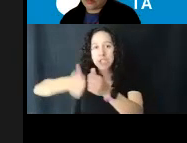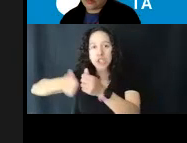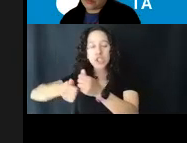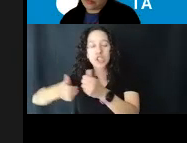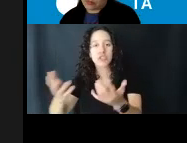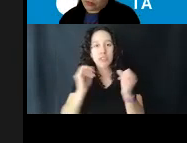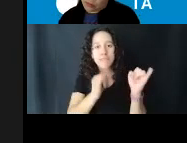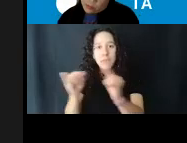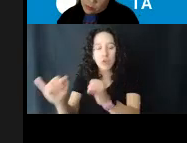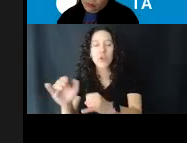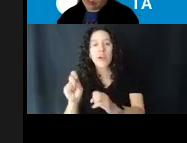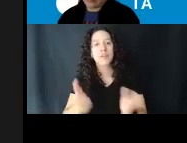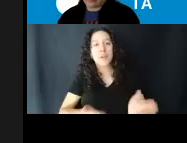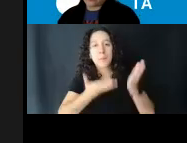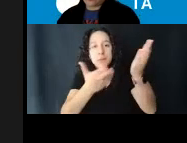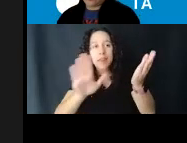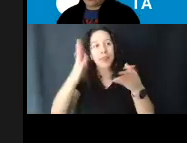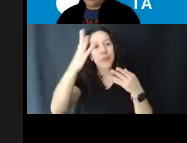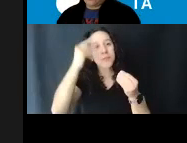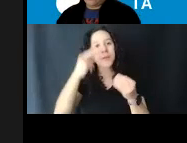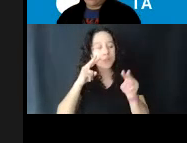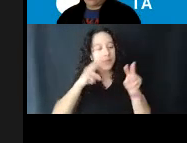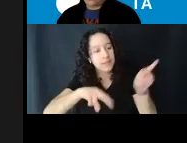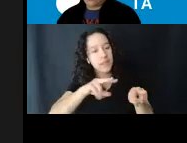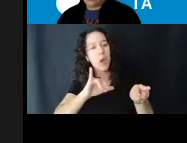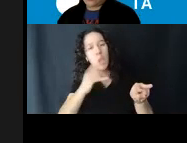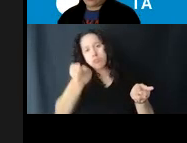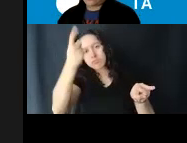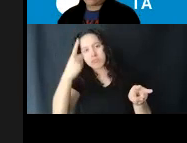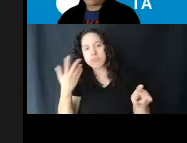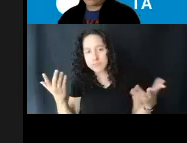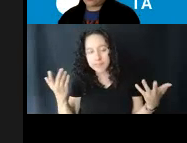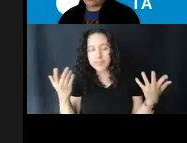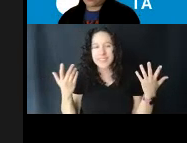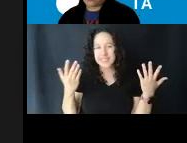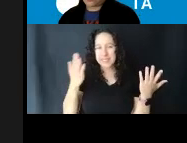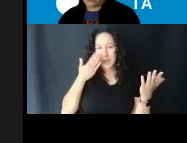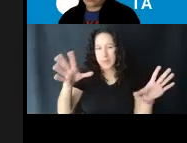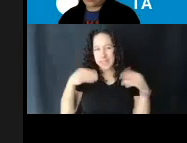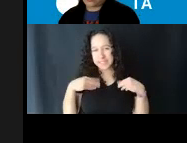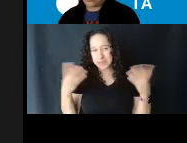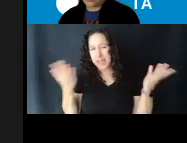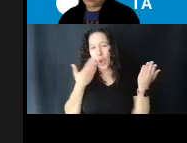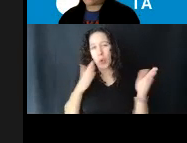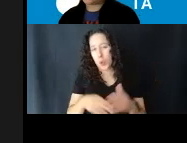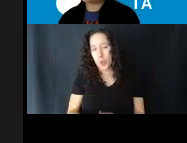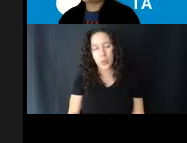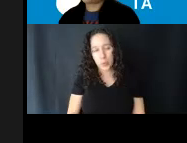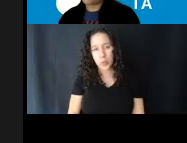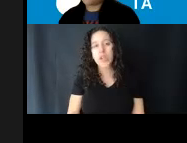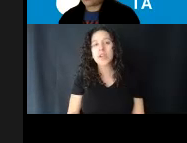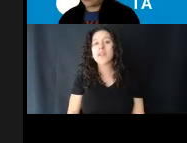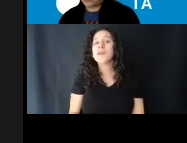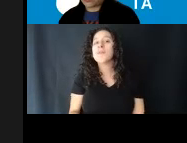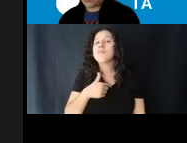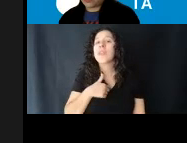of present their information and they'll look at it and say, okay, yeah, that makes sense. And now you're accepted. I'm inclined